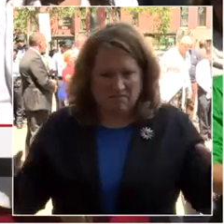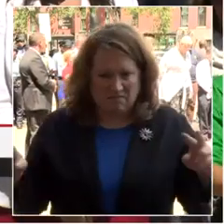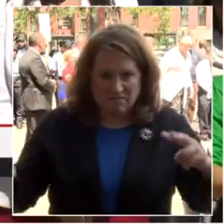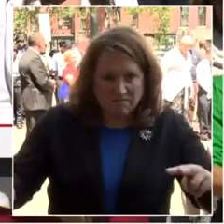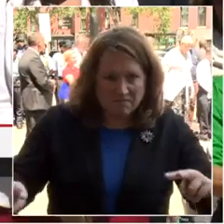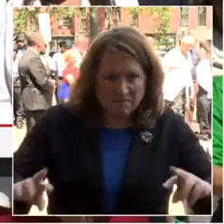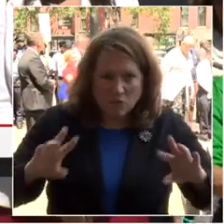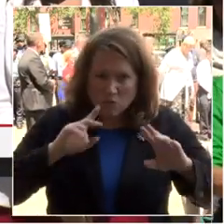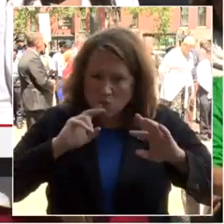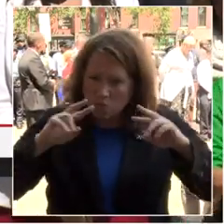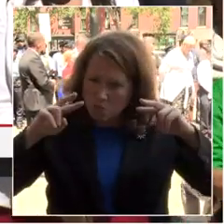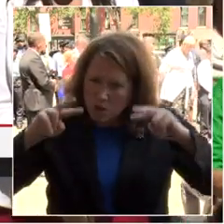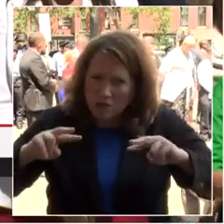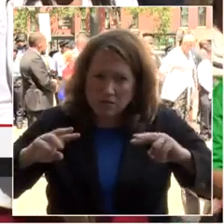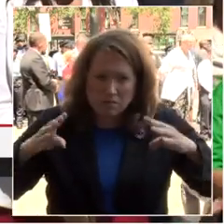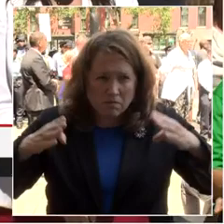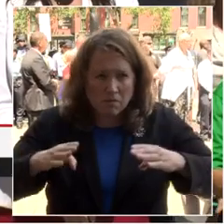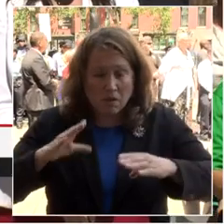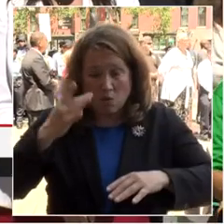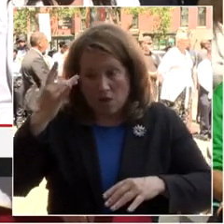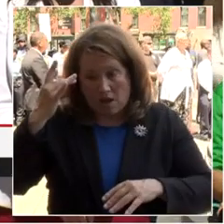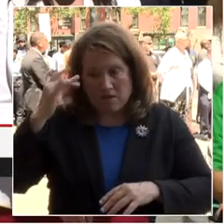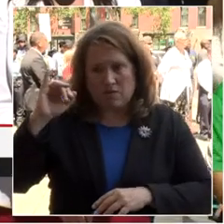effort during this July 4th weekend.